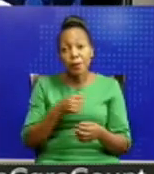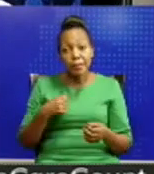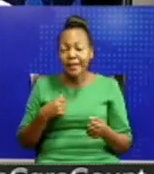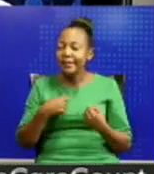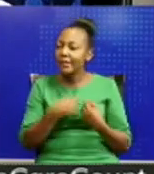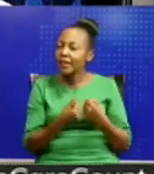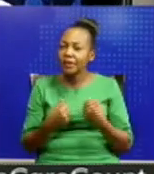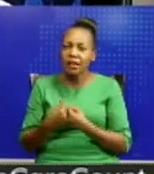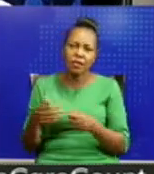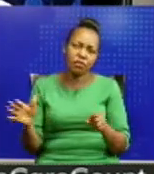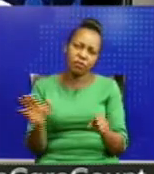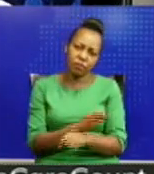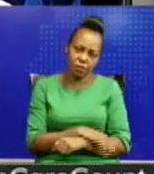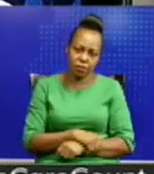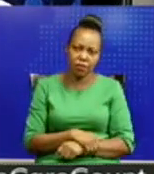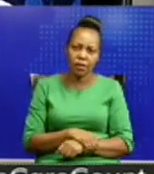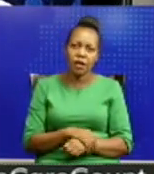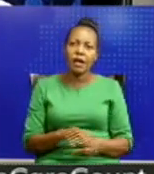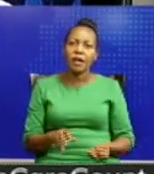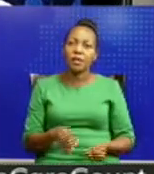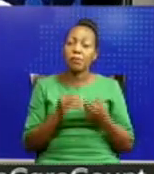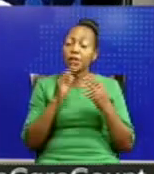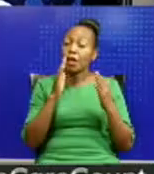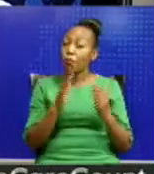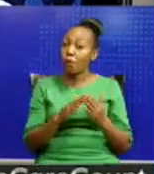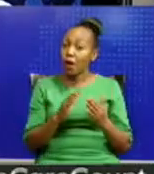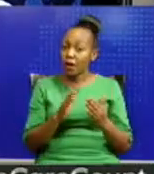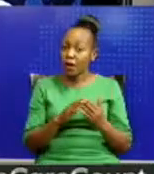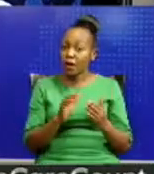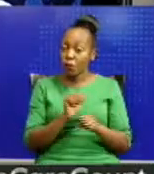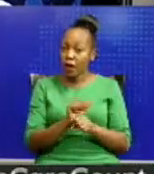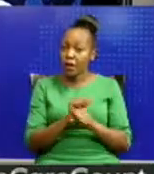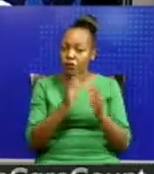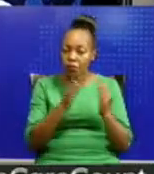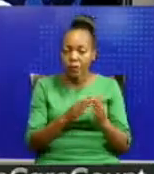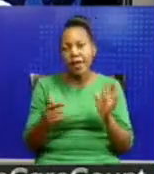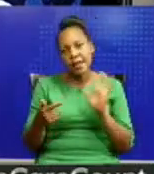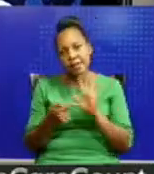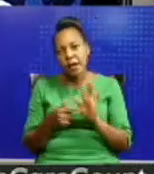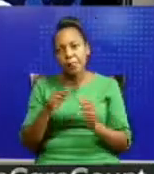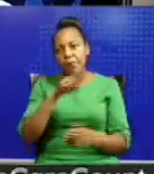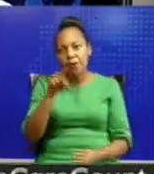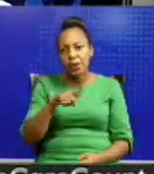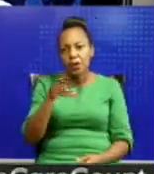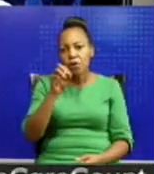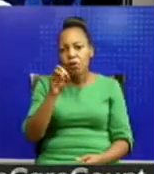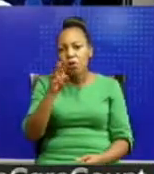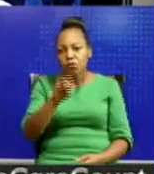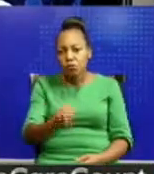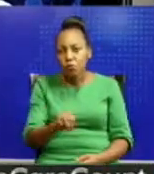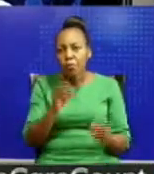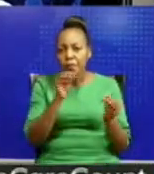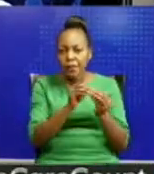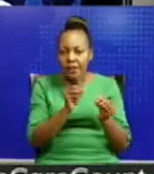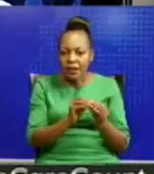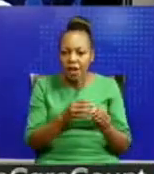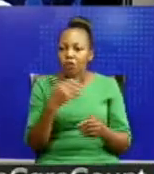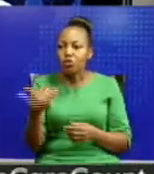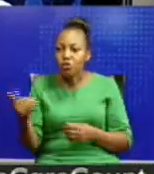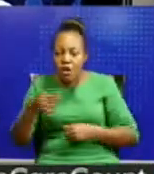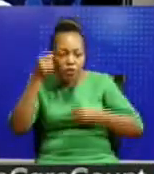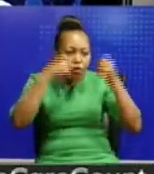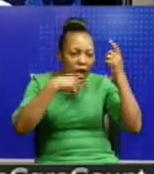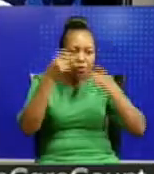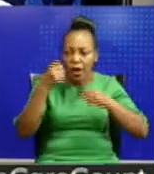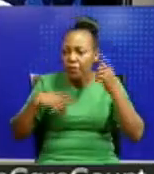very challenging to do work at home. You are in the Zoom meeting and you hear milk is spilling, my children are